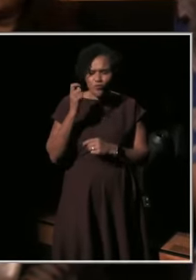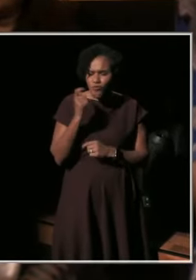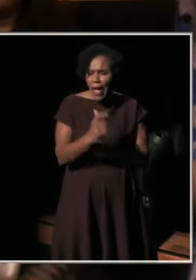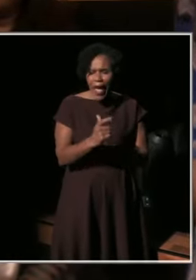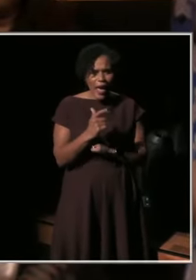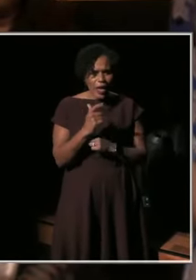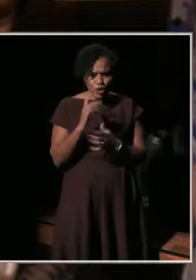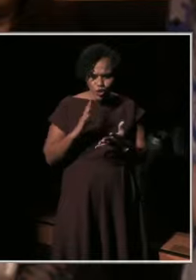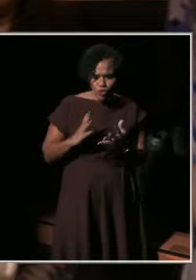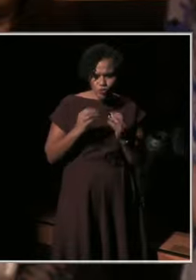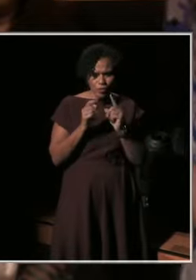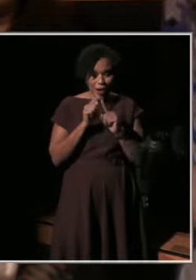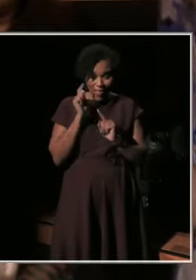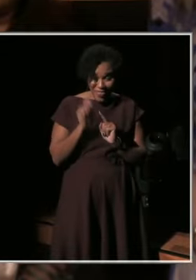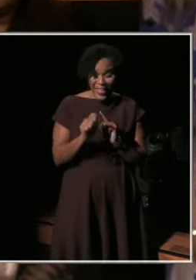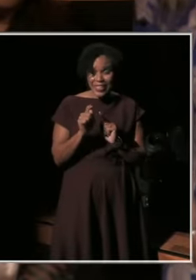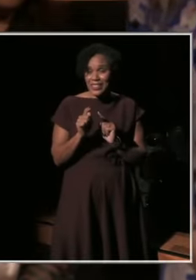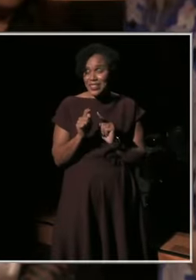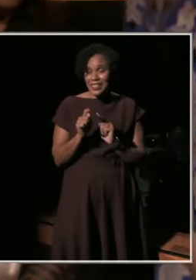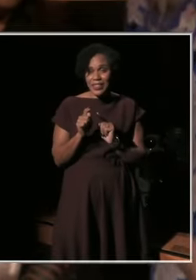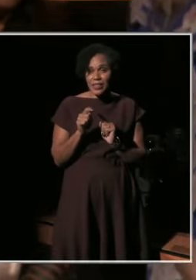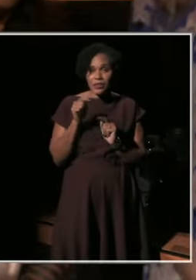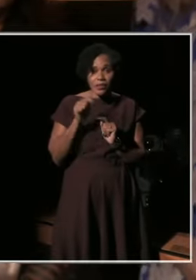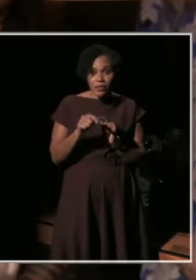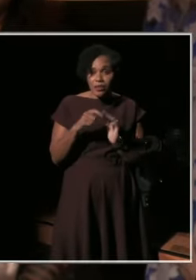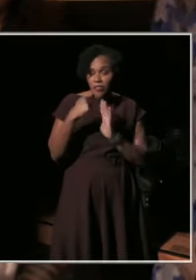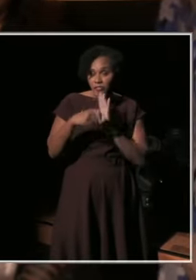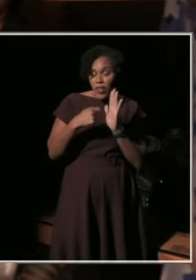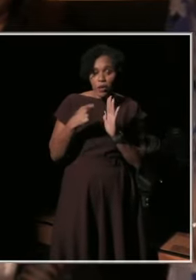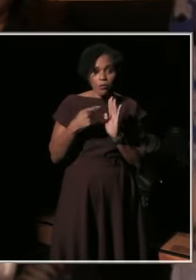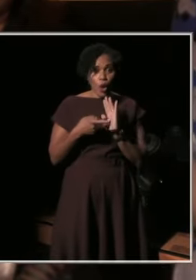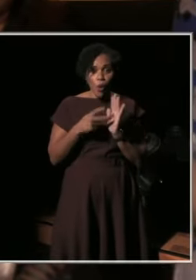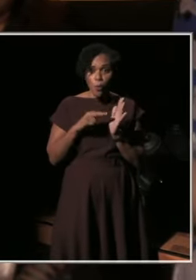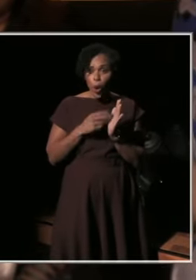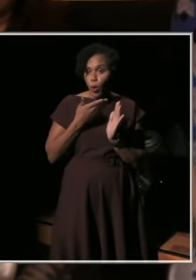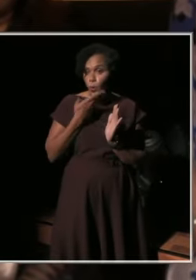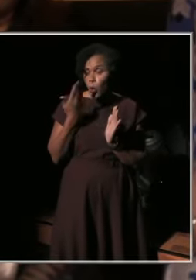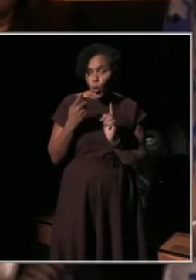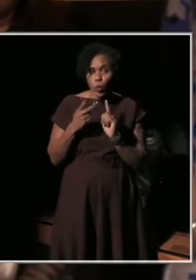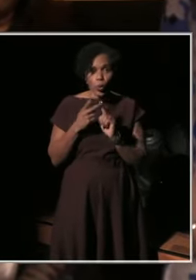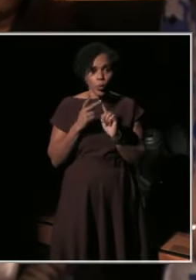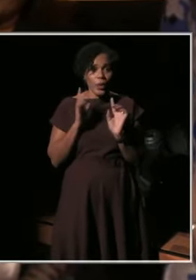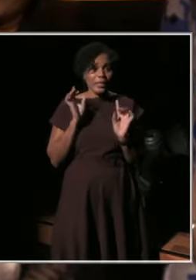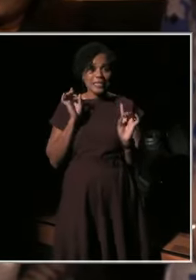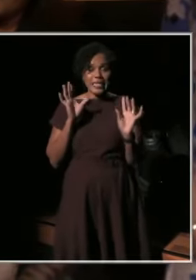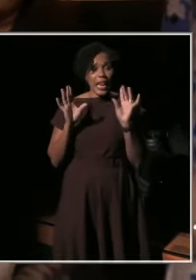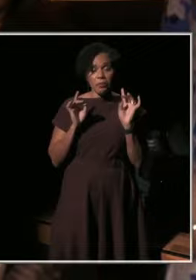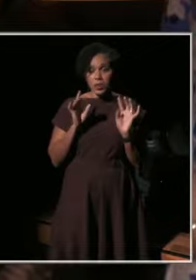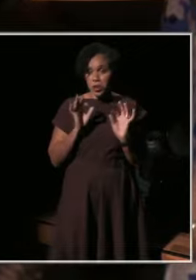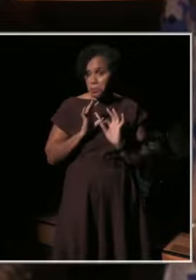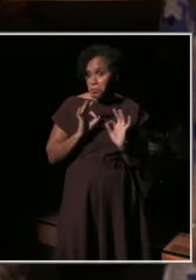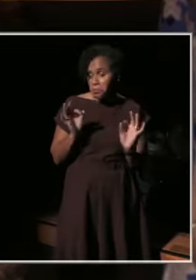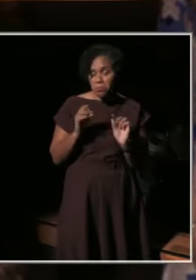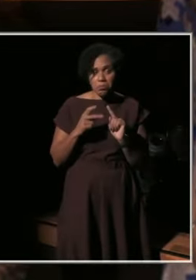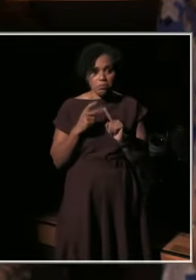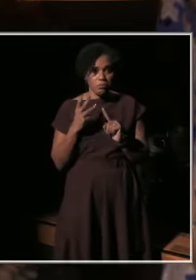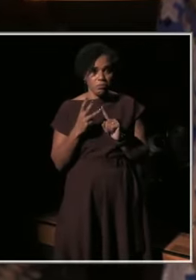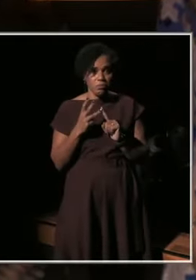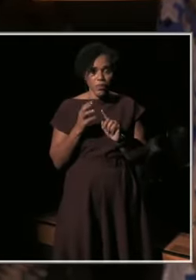films like these. This is a film that has no plot, there's no celebrities in it, no one's done anything really bad,